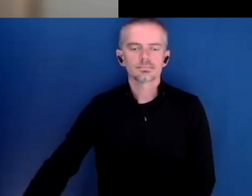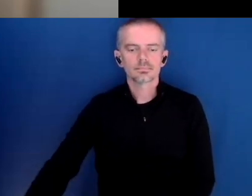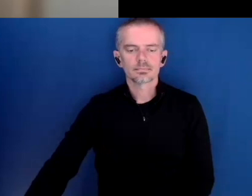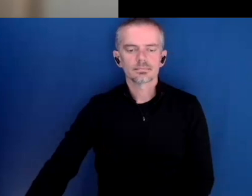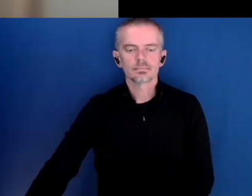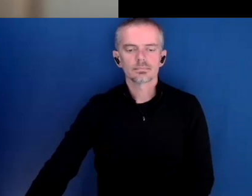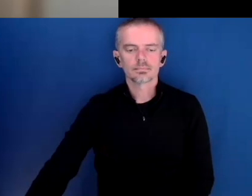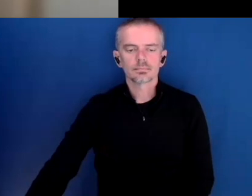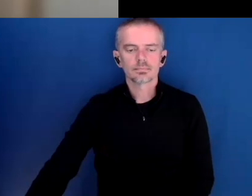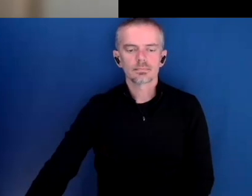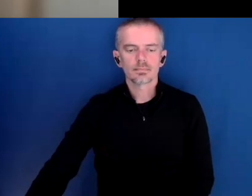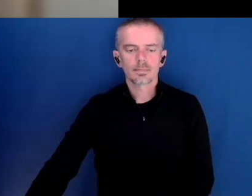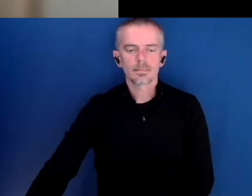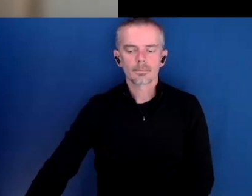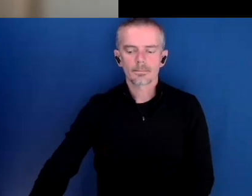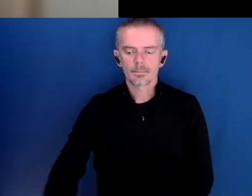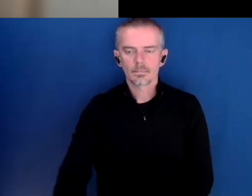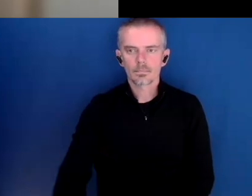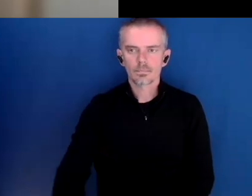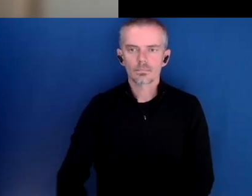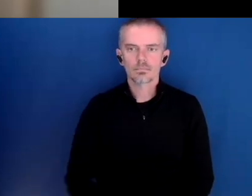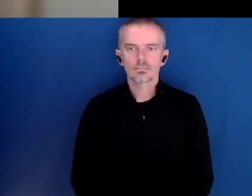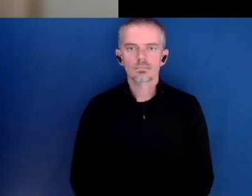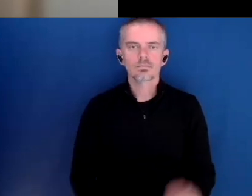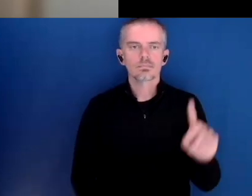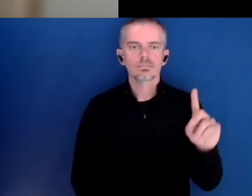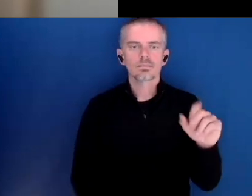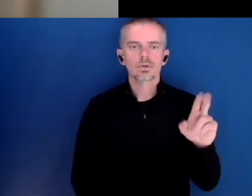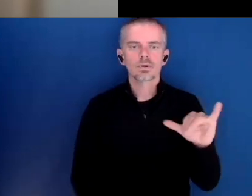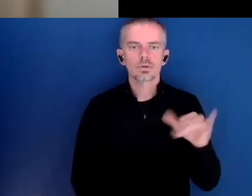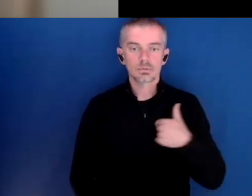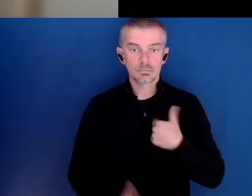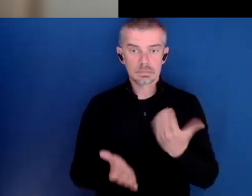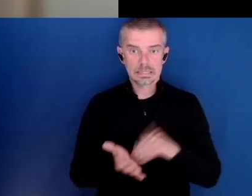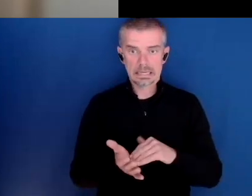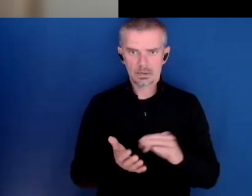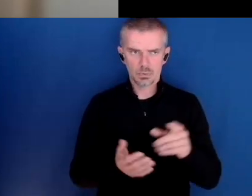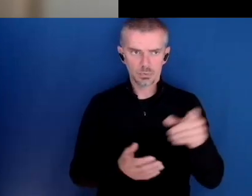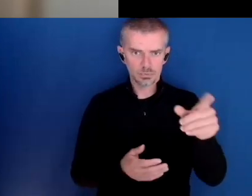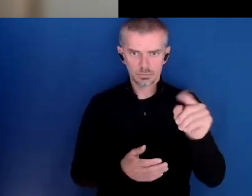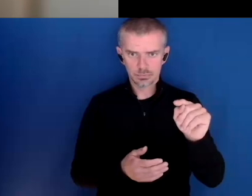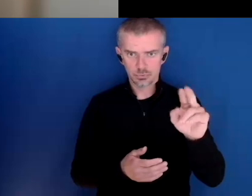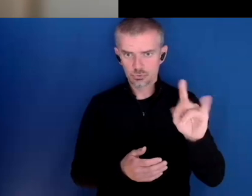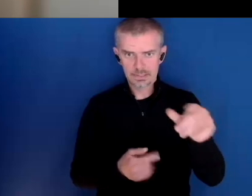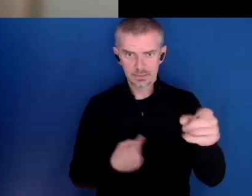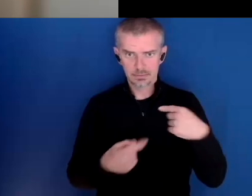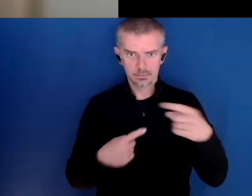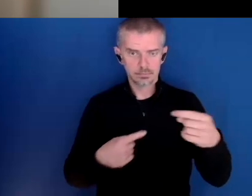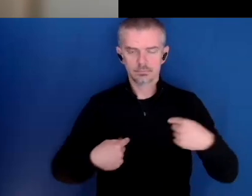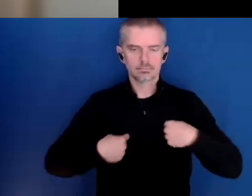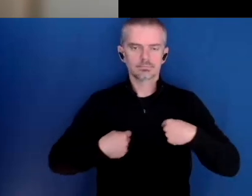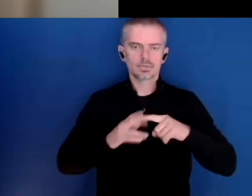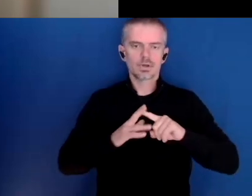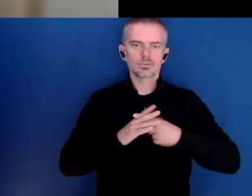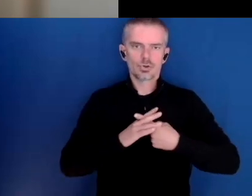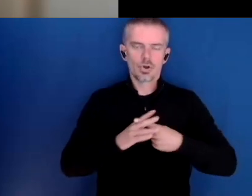Do you want me to go again, or Trinity, do you want to start? Or I don't want. So I'll start, and then others can add as